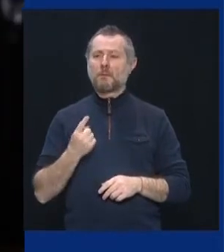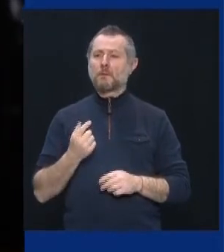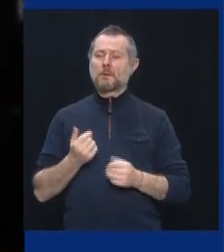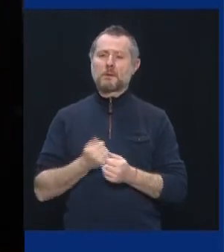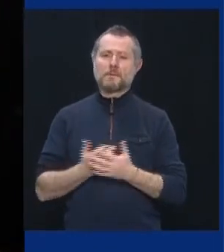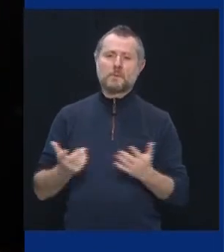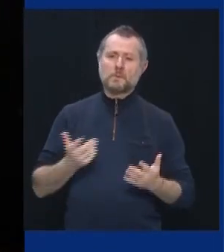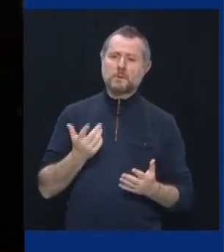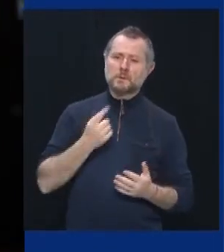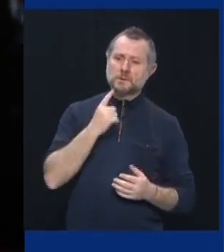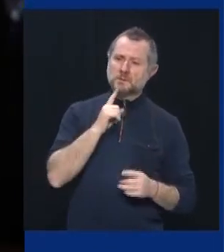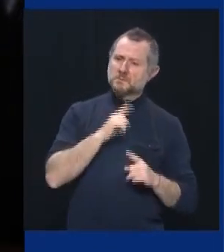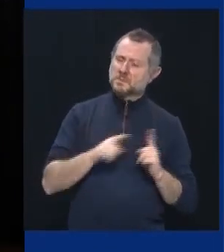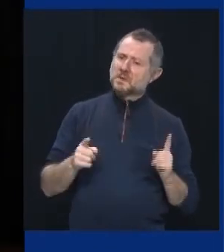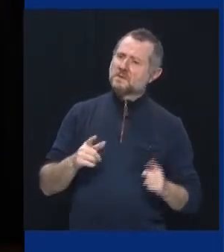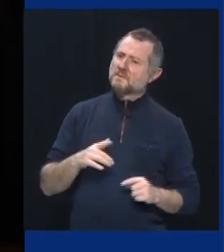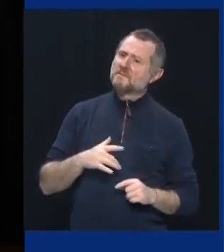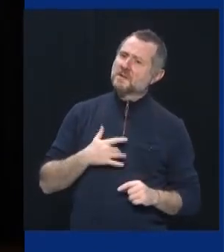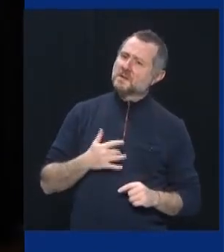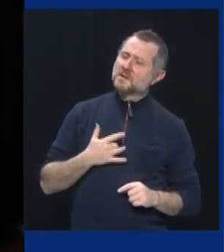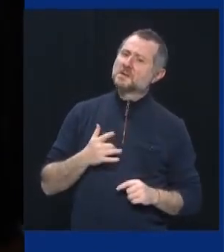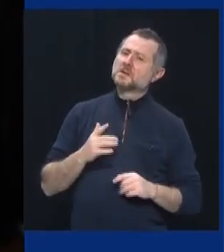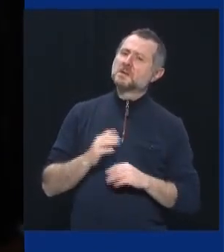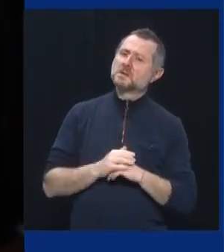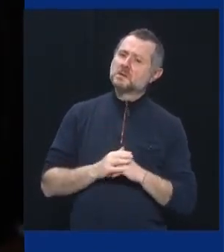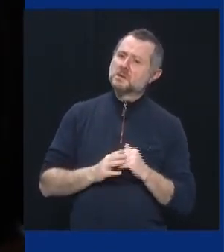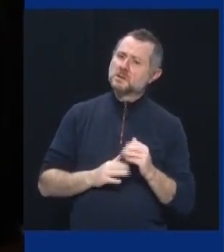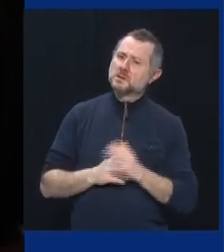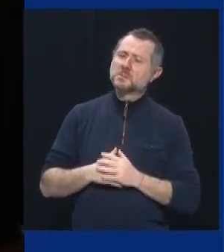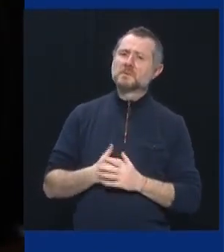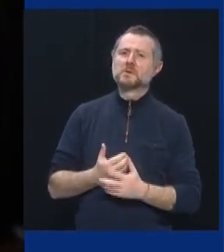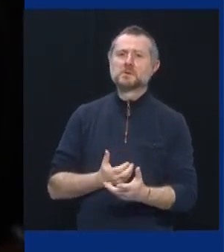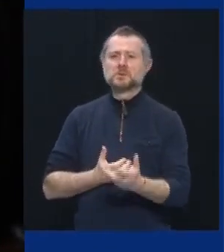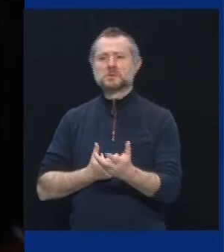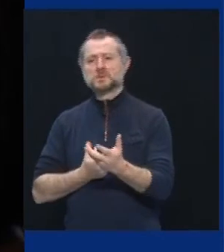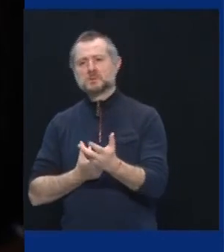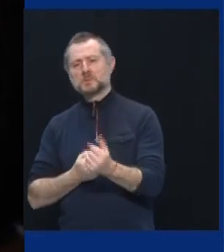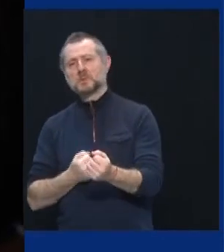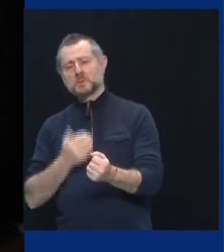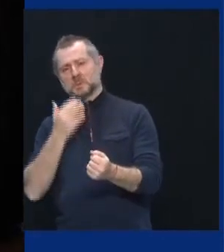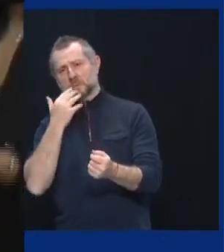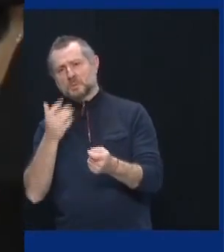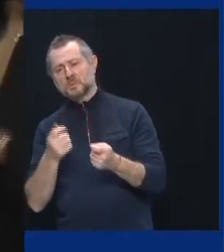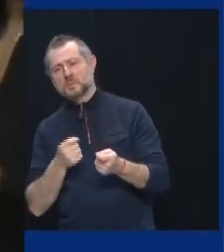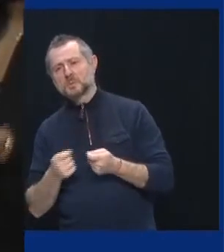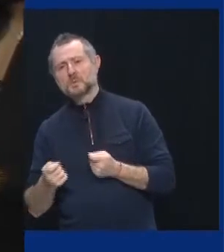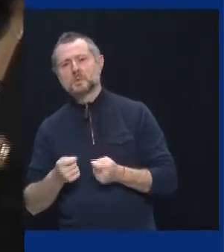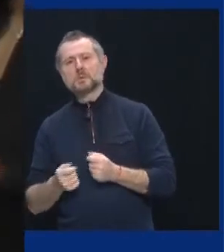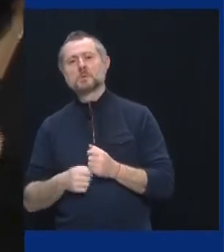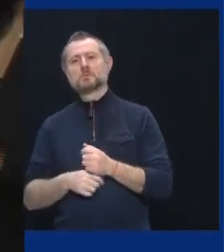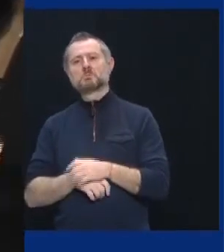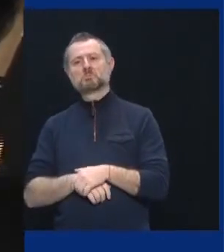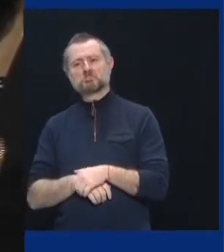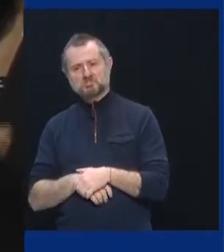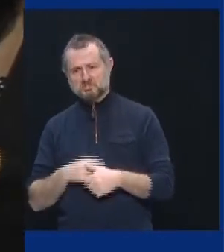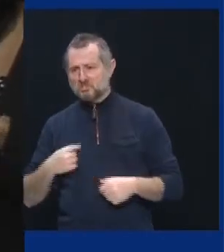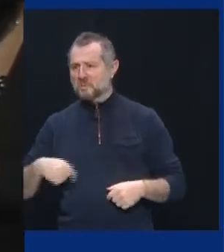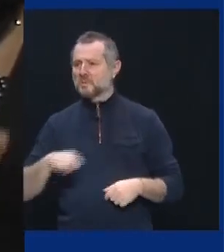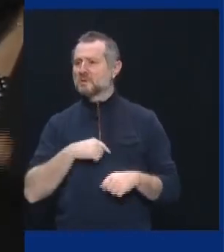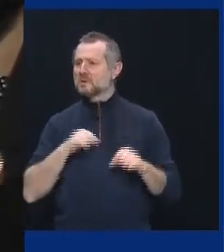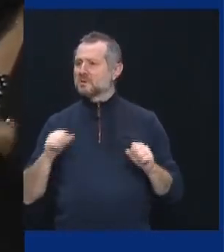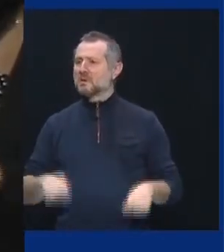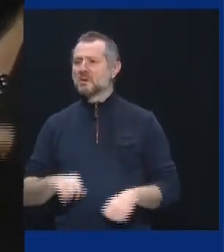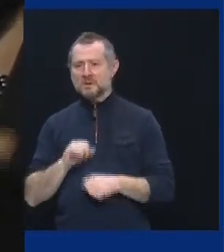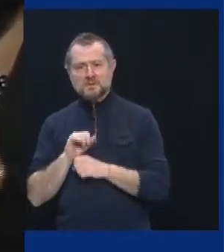comfort that somebody is in charge and that we got to get over this thing and we got to do it